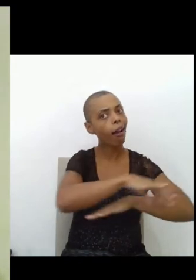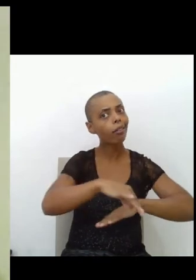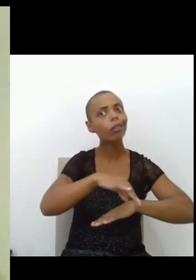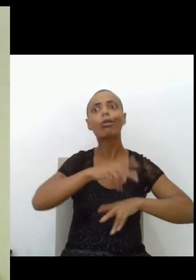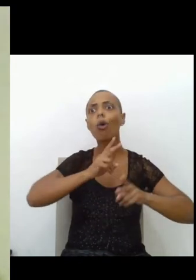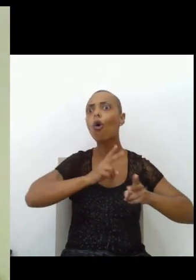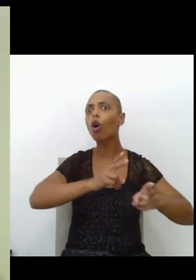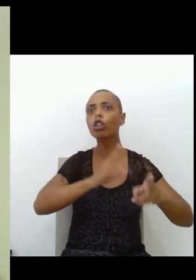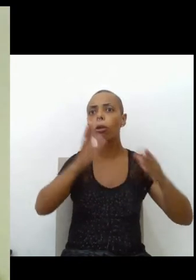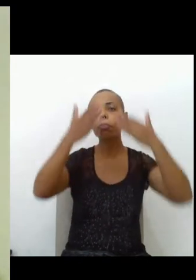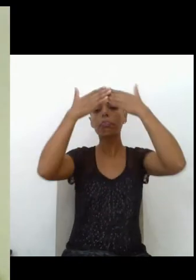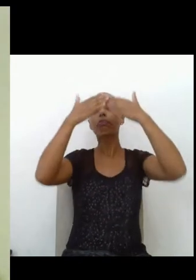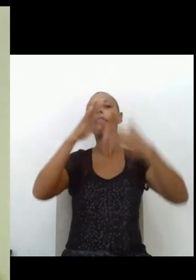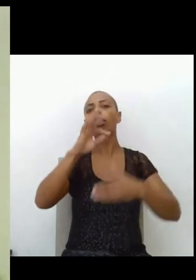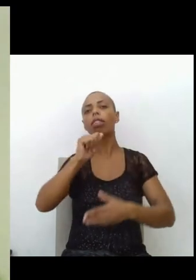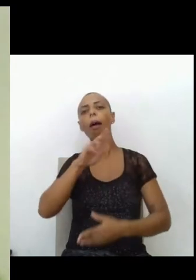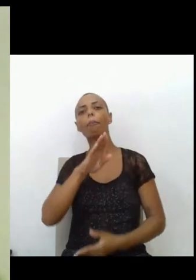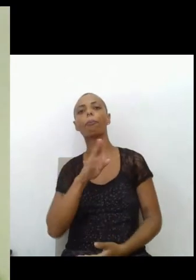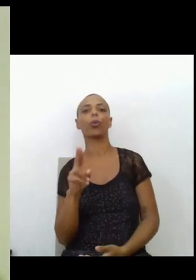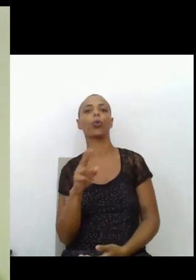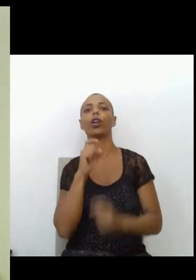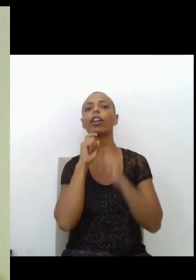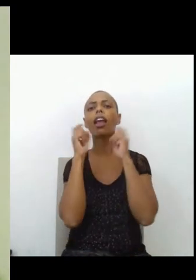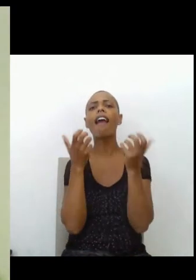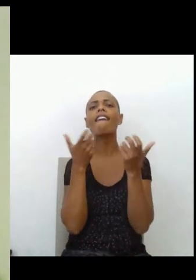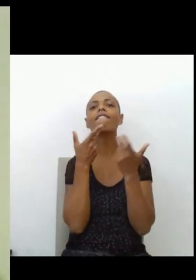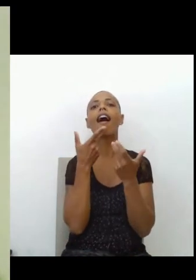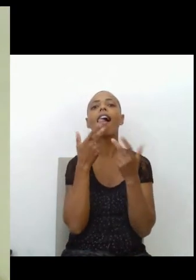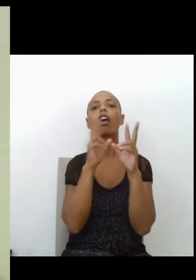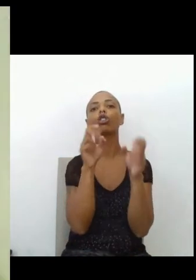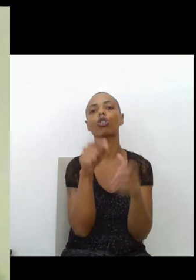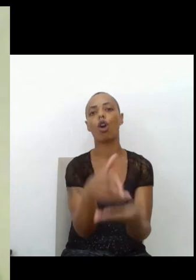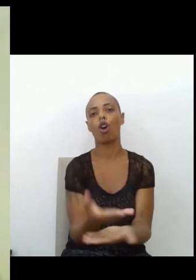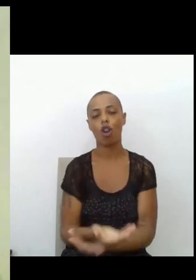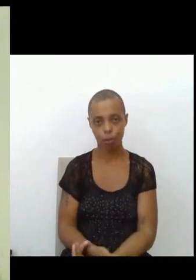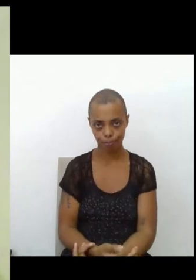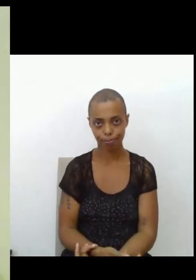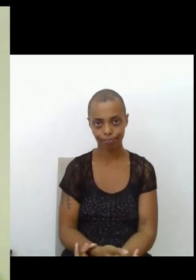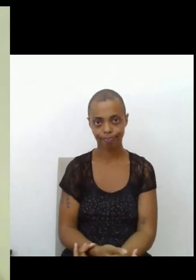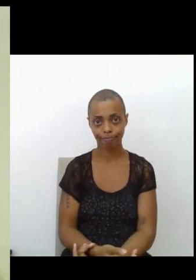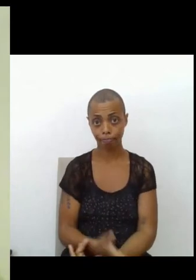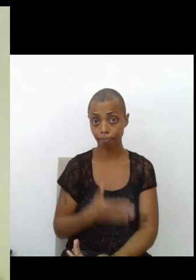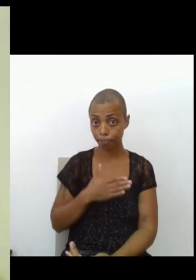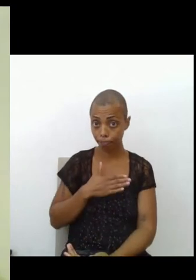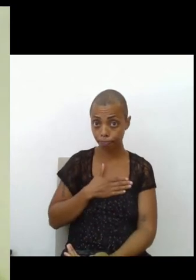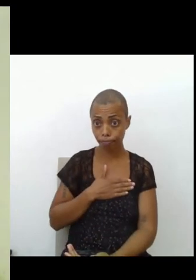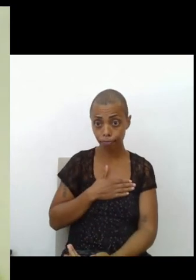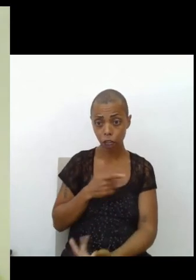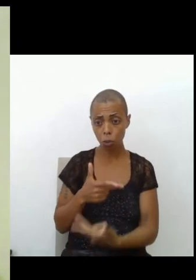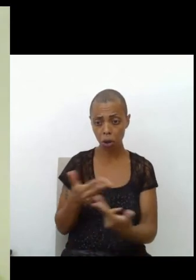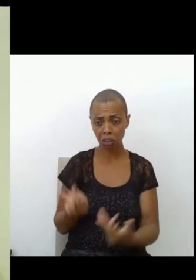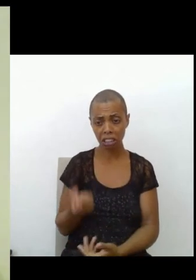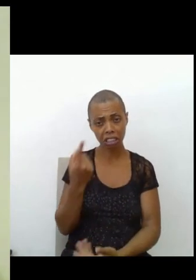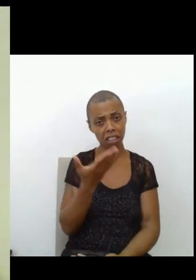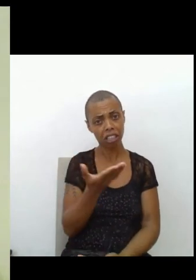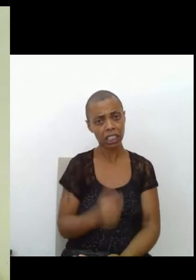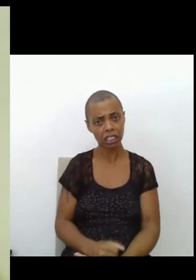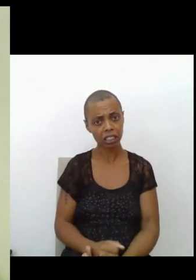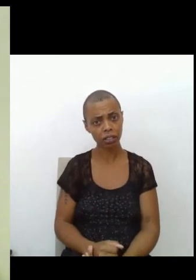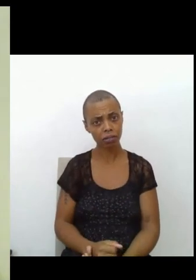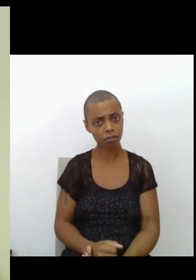about it and this is for me it's something strange it's not it's not activism